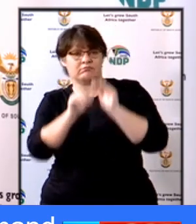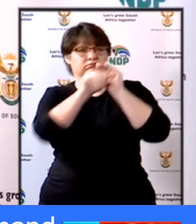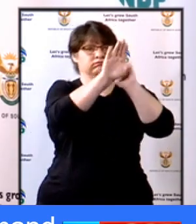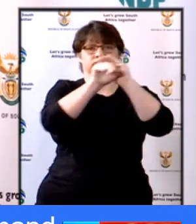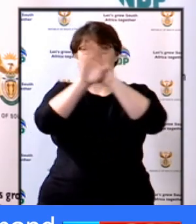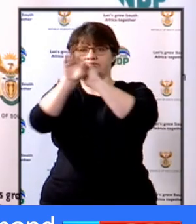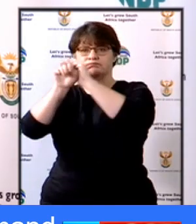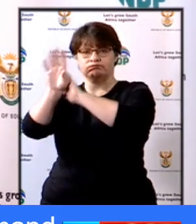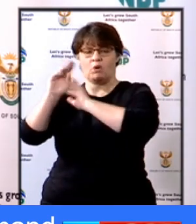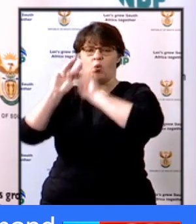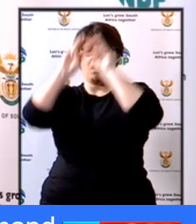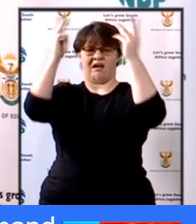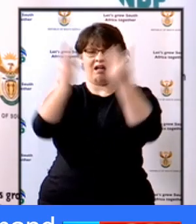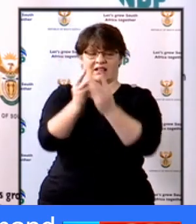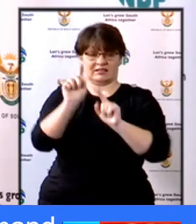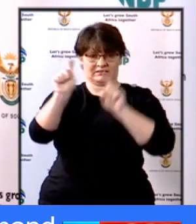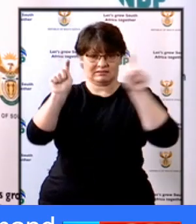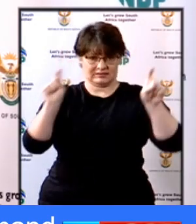of the world.